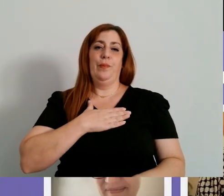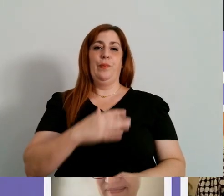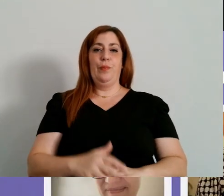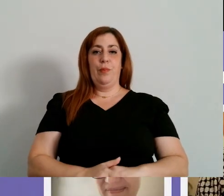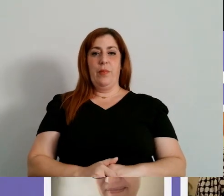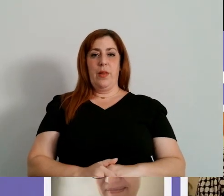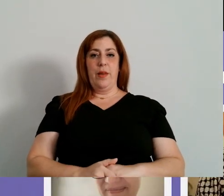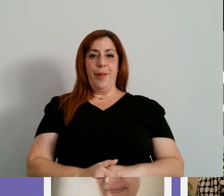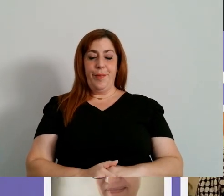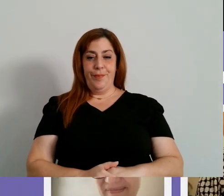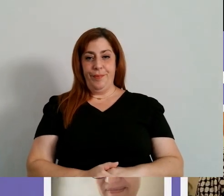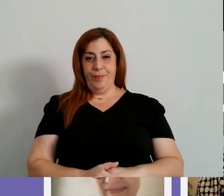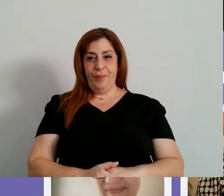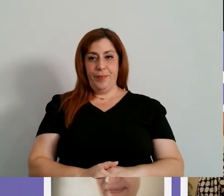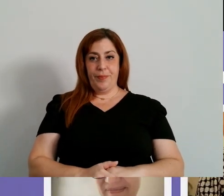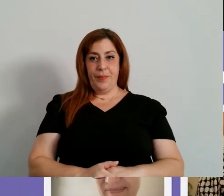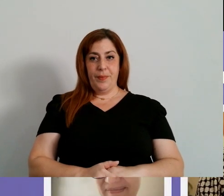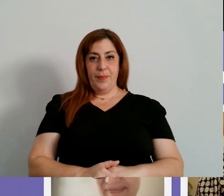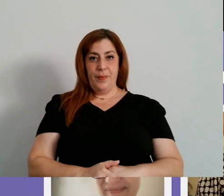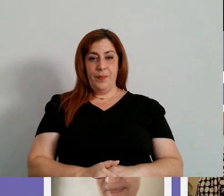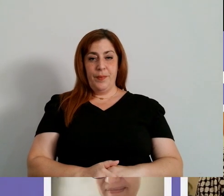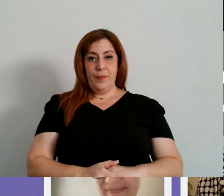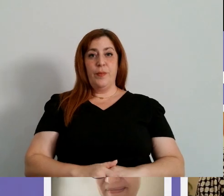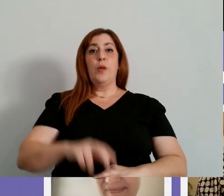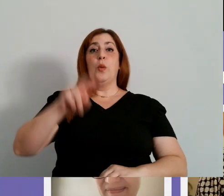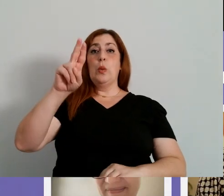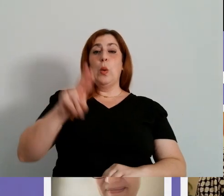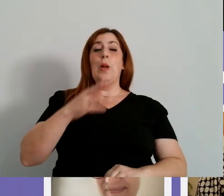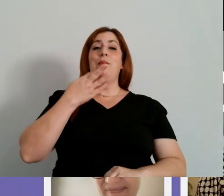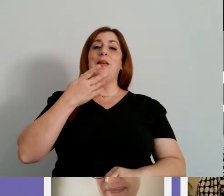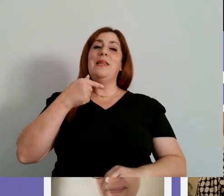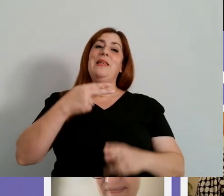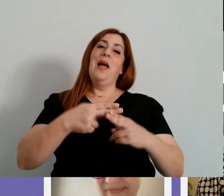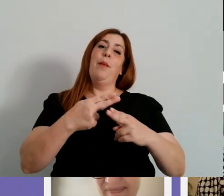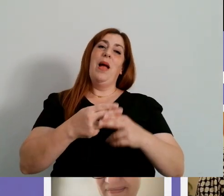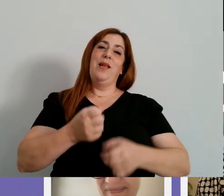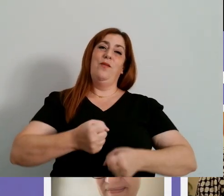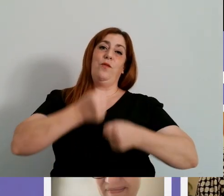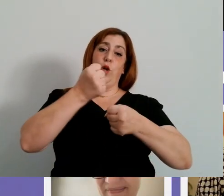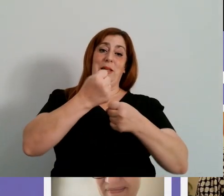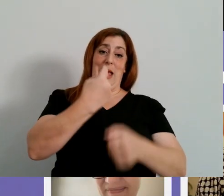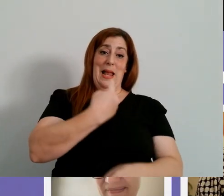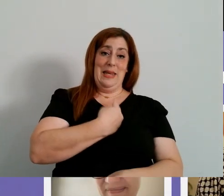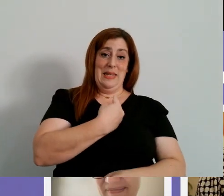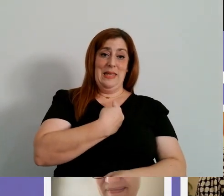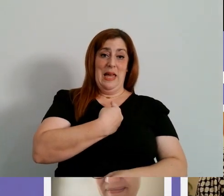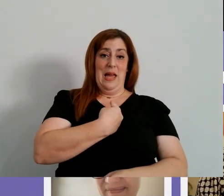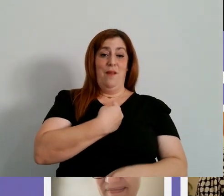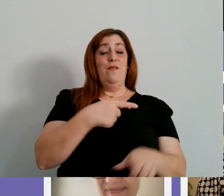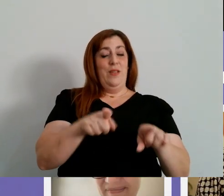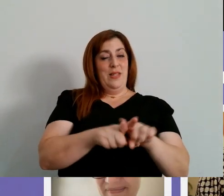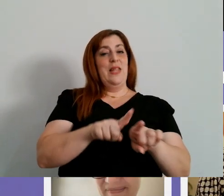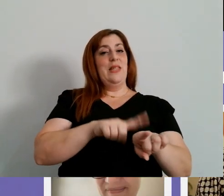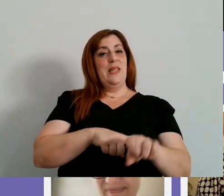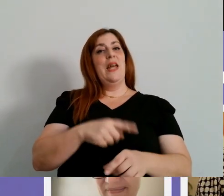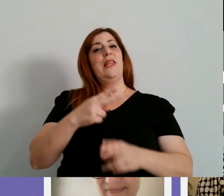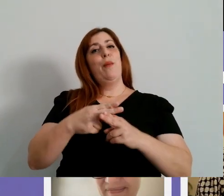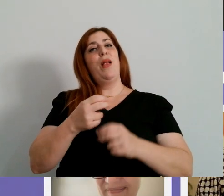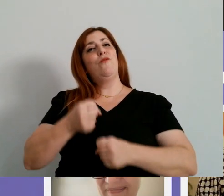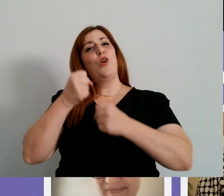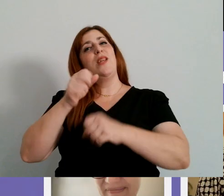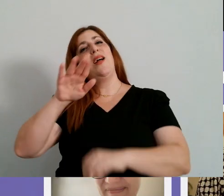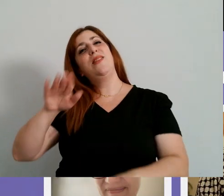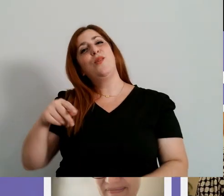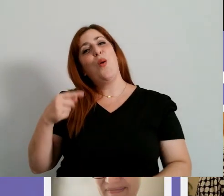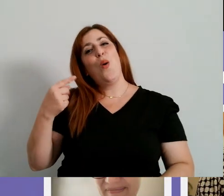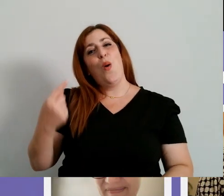So also, again, when you're advocating for yourself, you are also advocating for other people. This is something